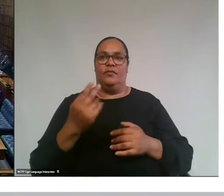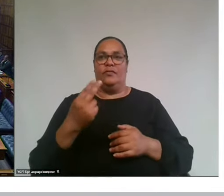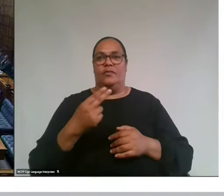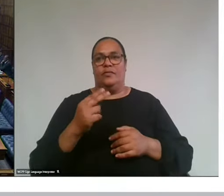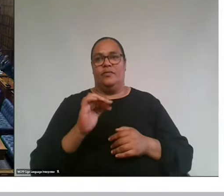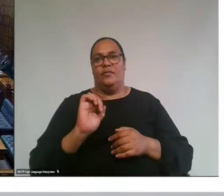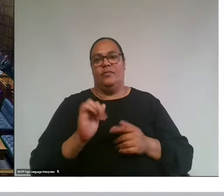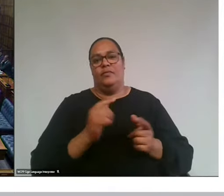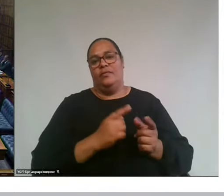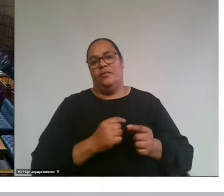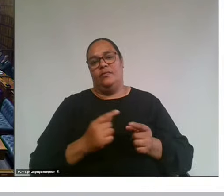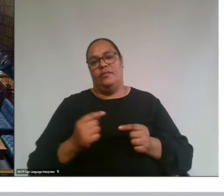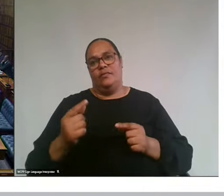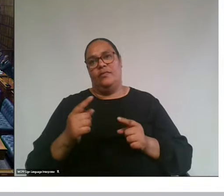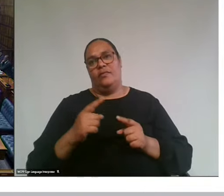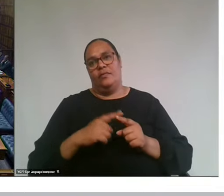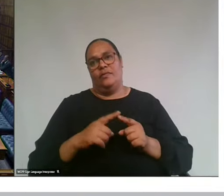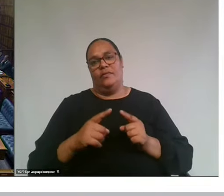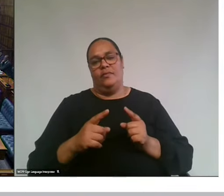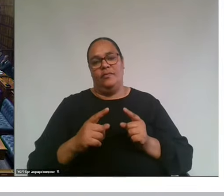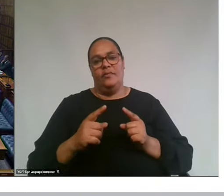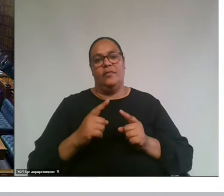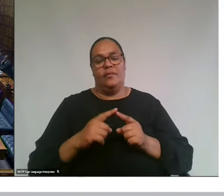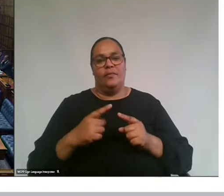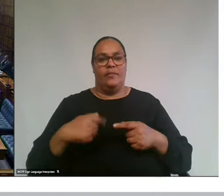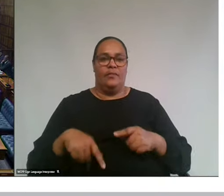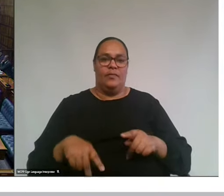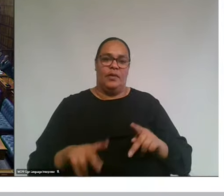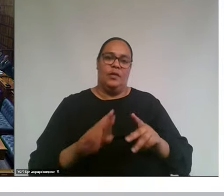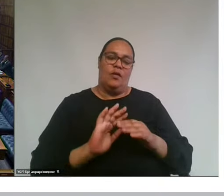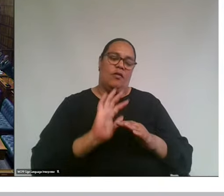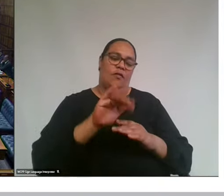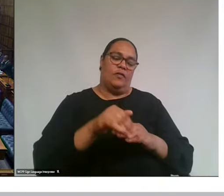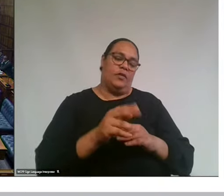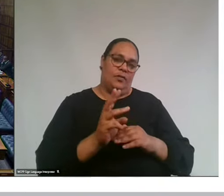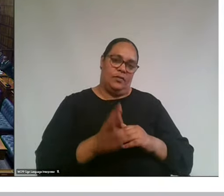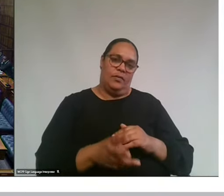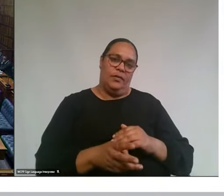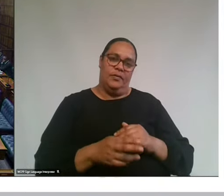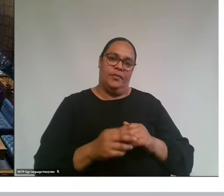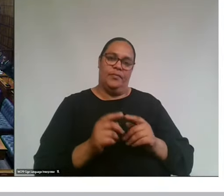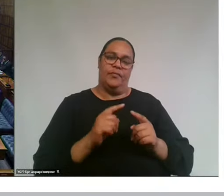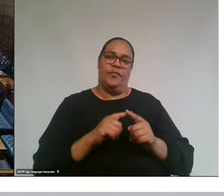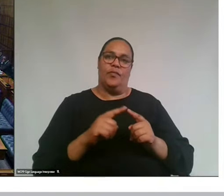me needs uh and and and the opportunities thereof